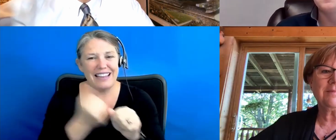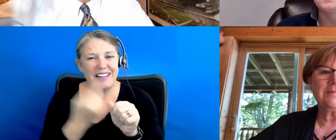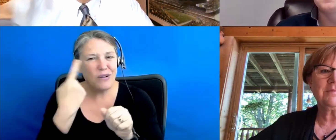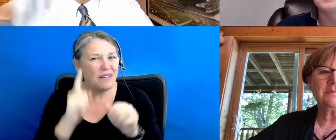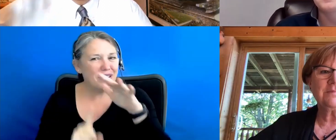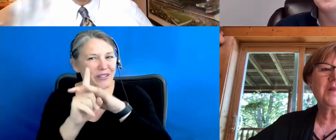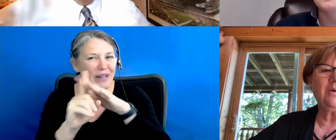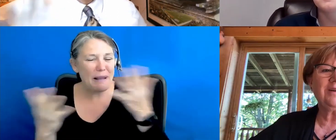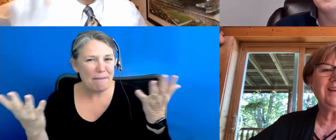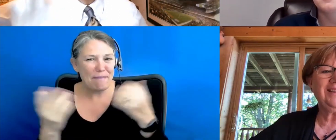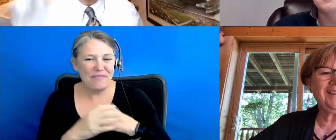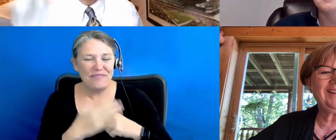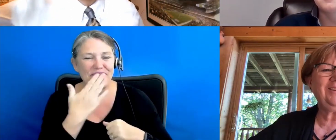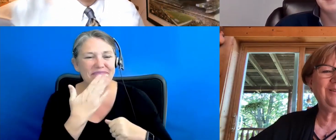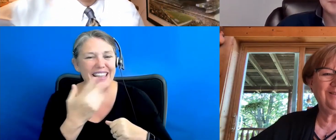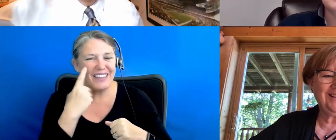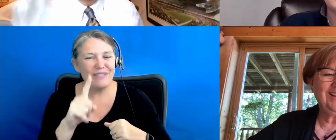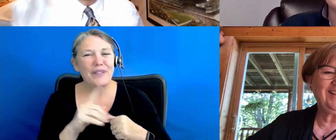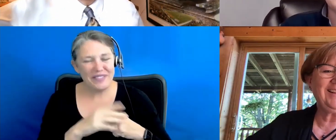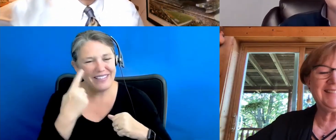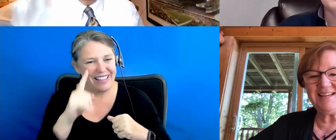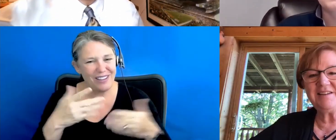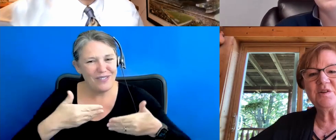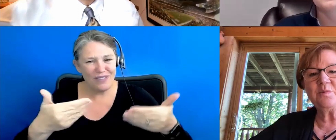up. Thank you for having me. Thank you.